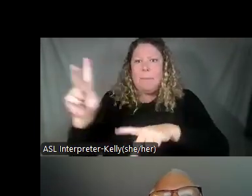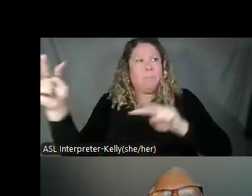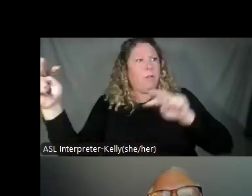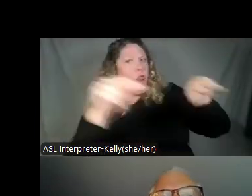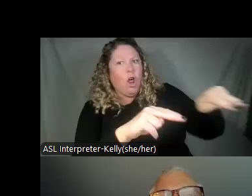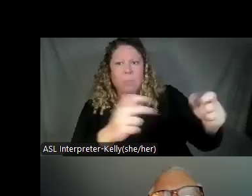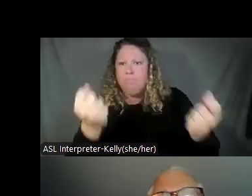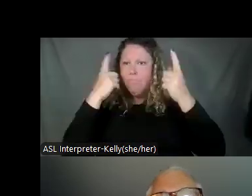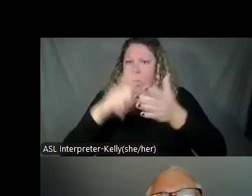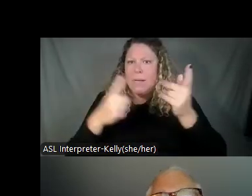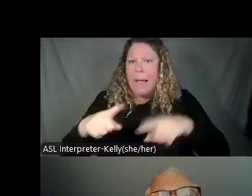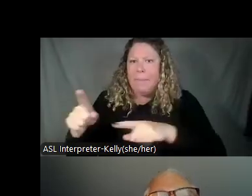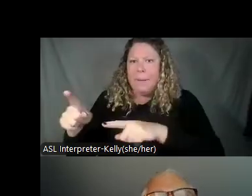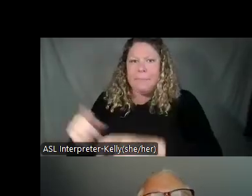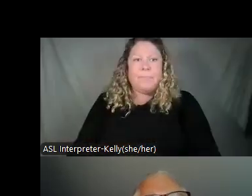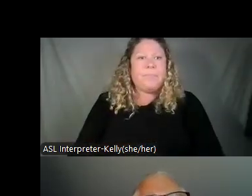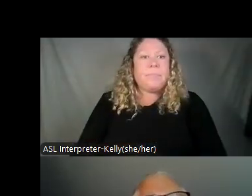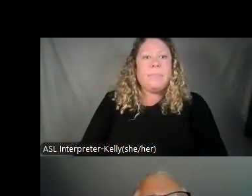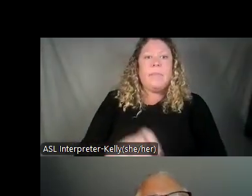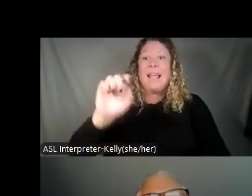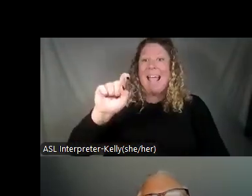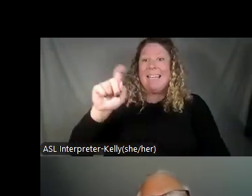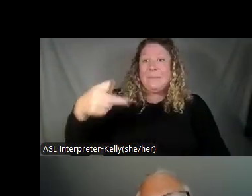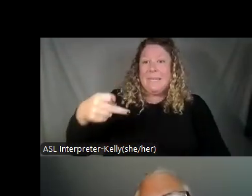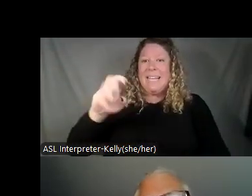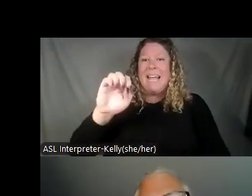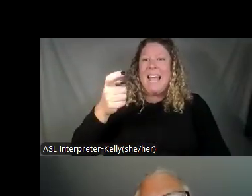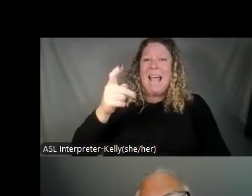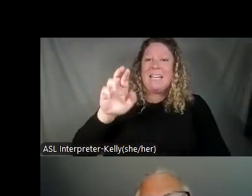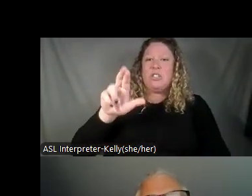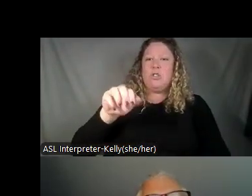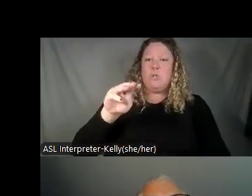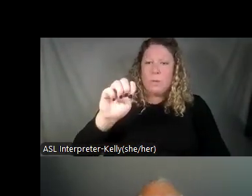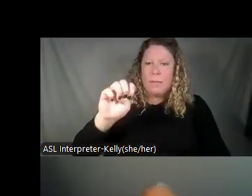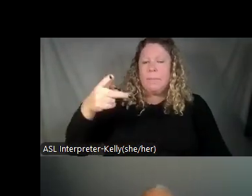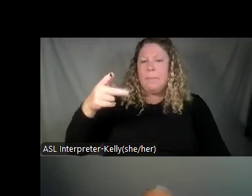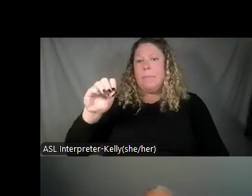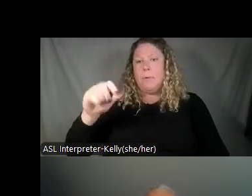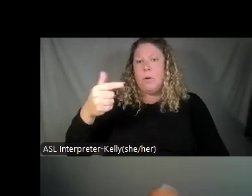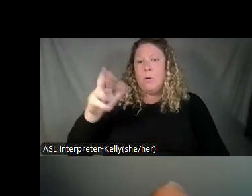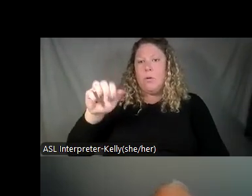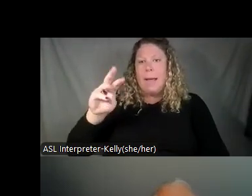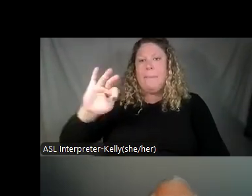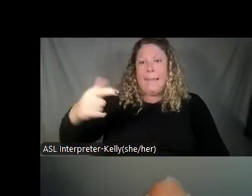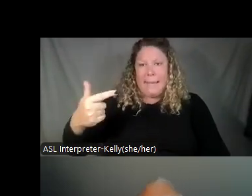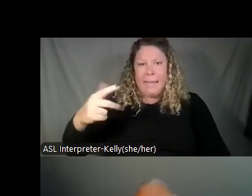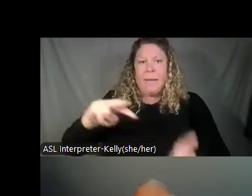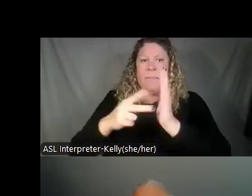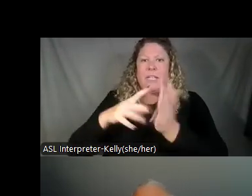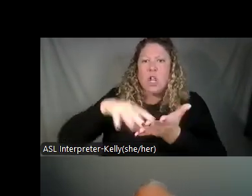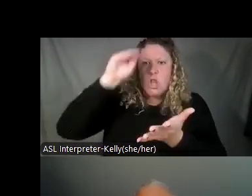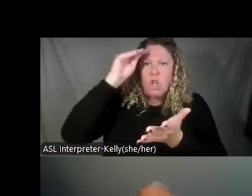Extreme programming, or XP, focuses on the team, learning from each other, being able to do coding